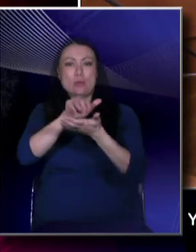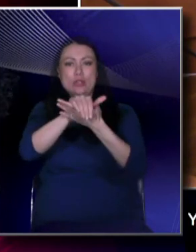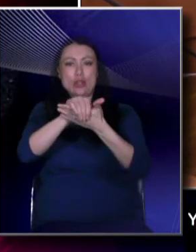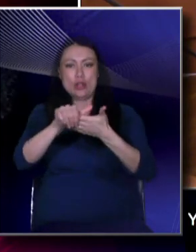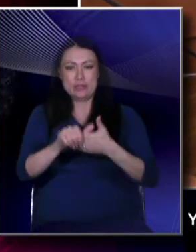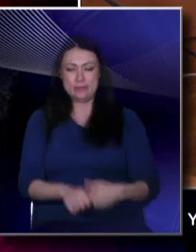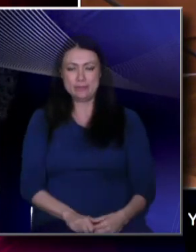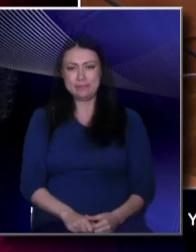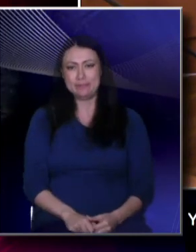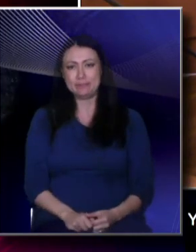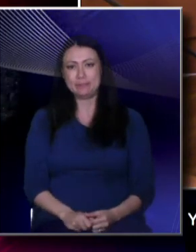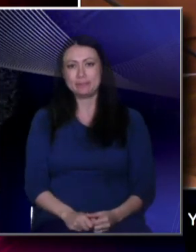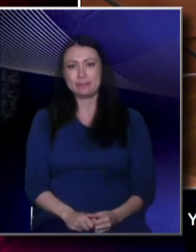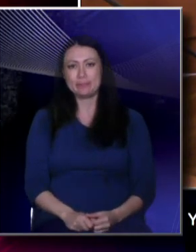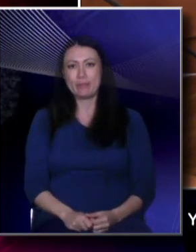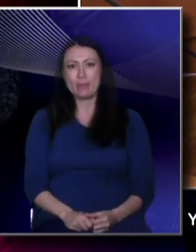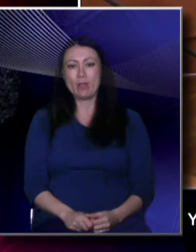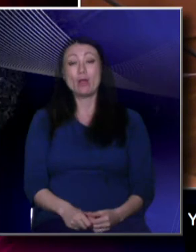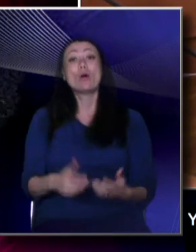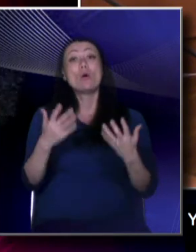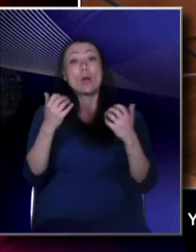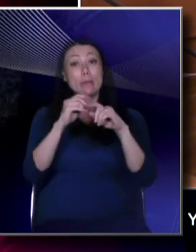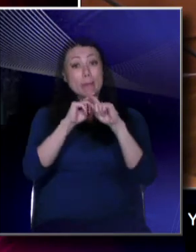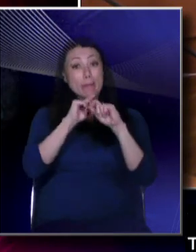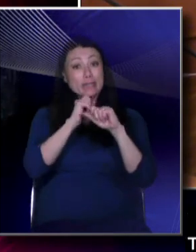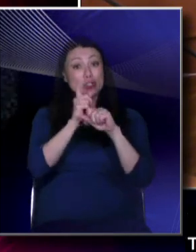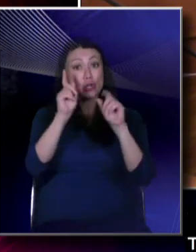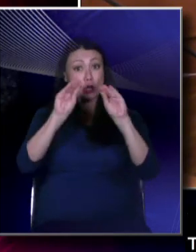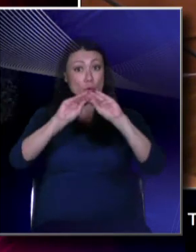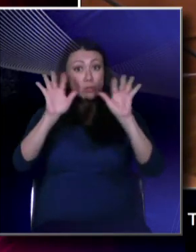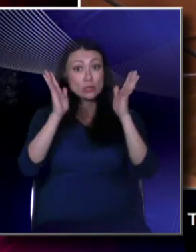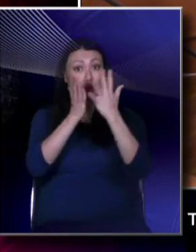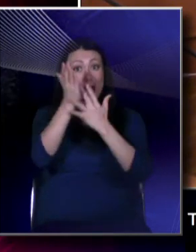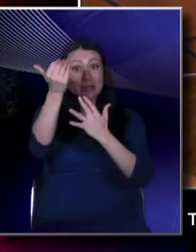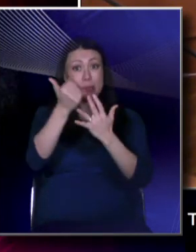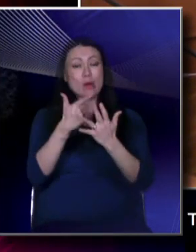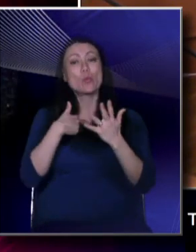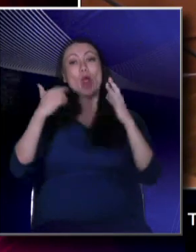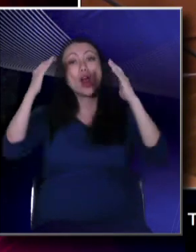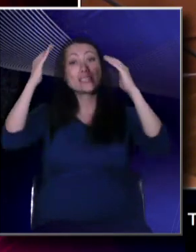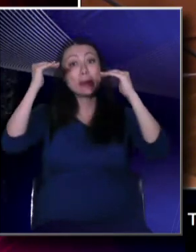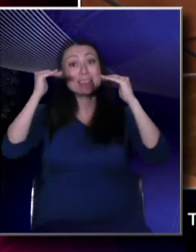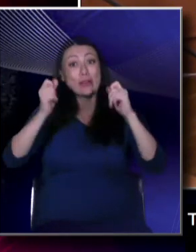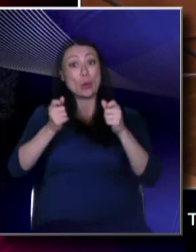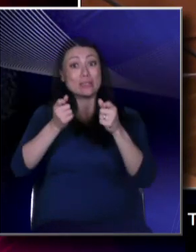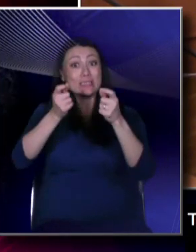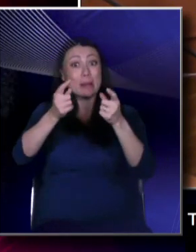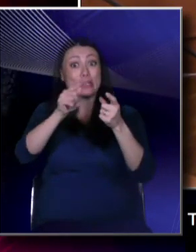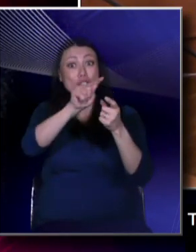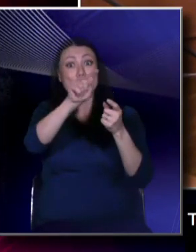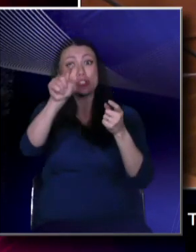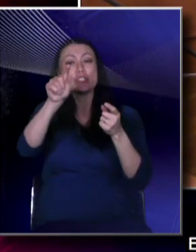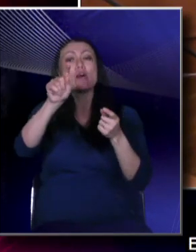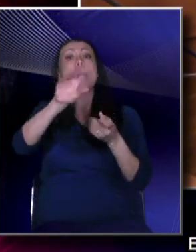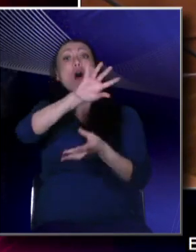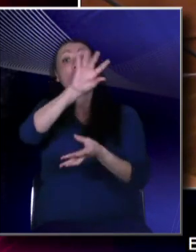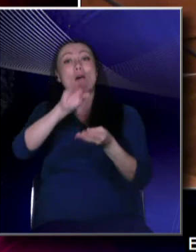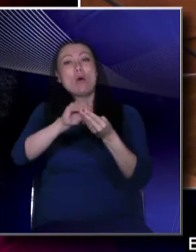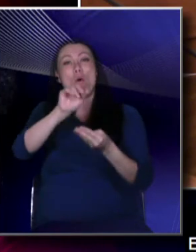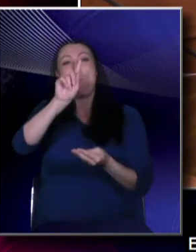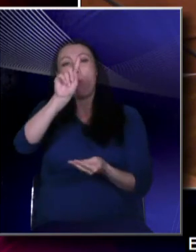$470,000. In the spirit of transparency, we are expecting our expenditures to come in at an expected $1